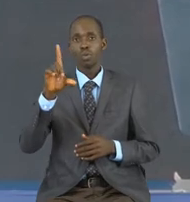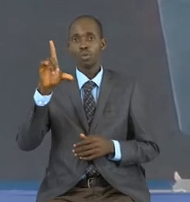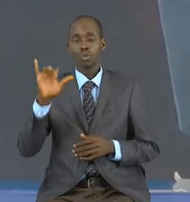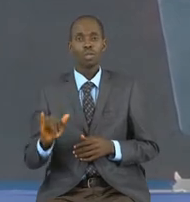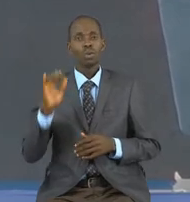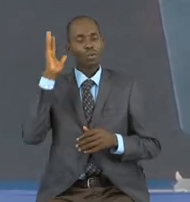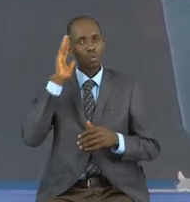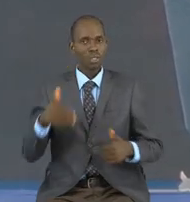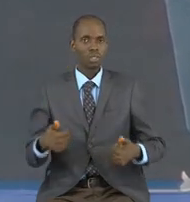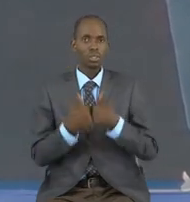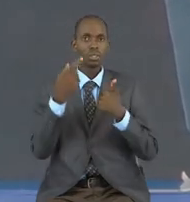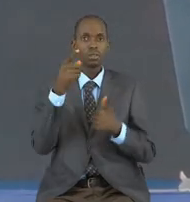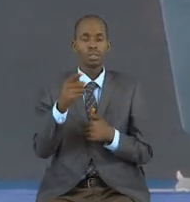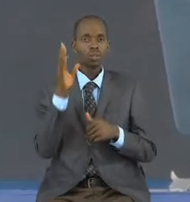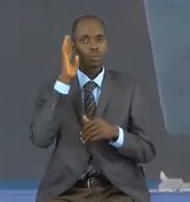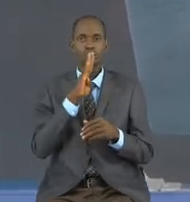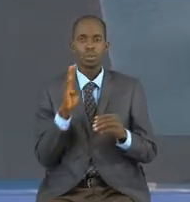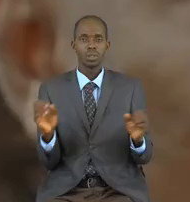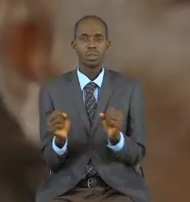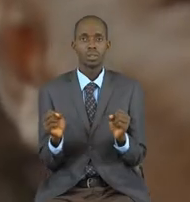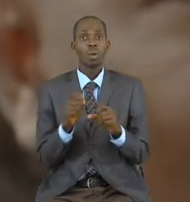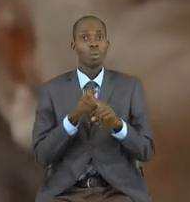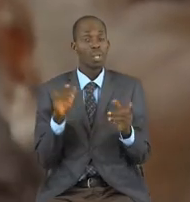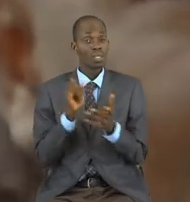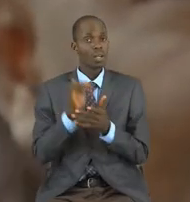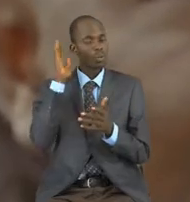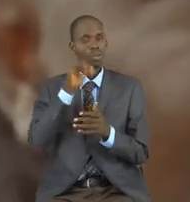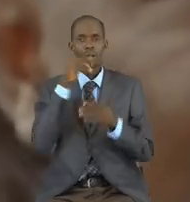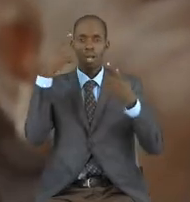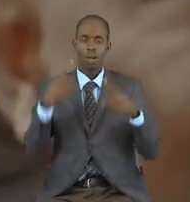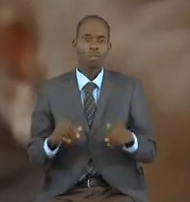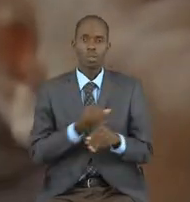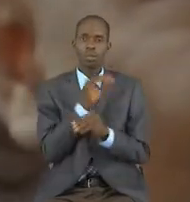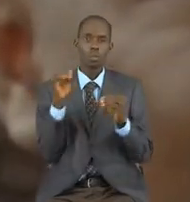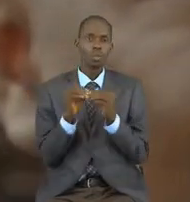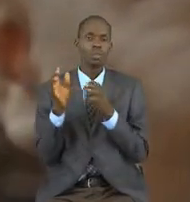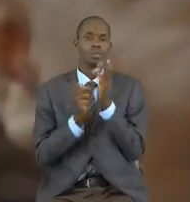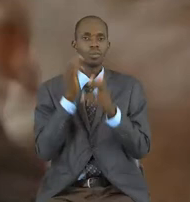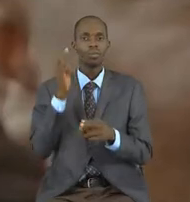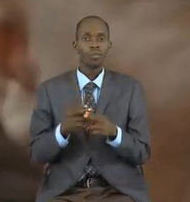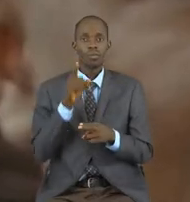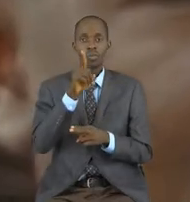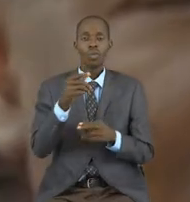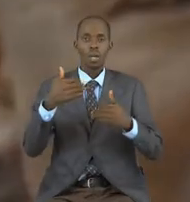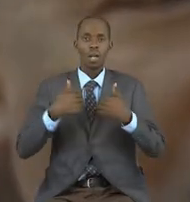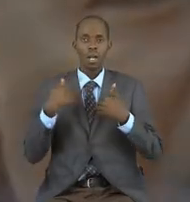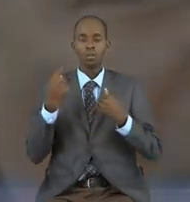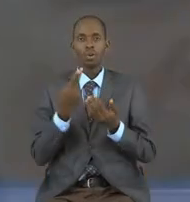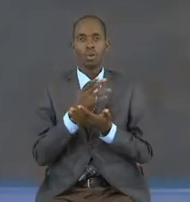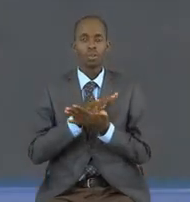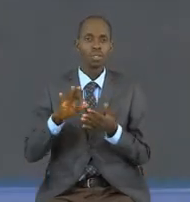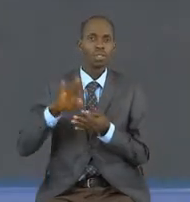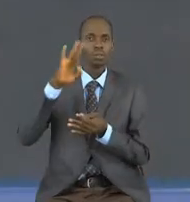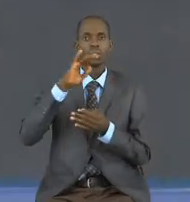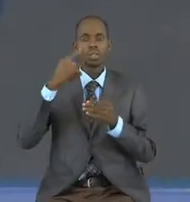other days. But that will not happen again. Amen. You have the Holy Ghost, the power of the